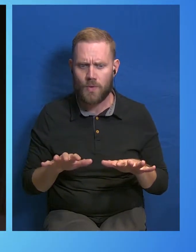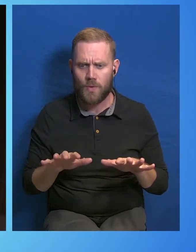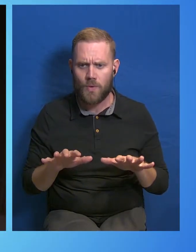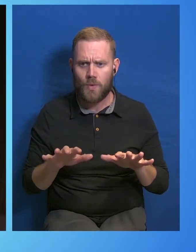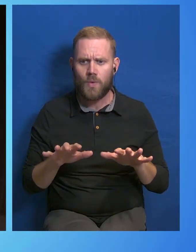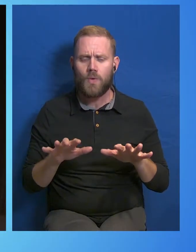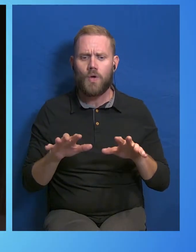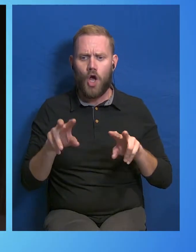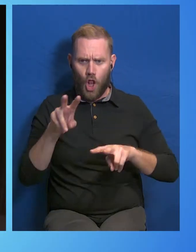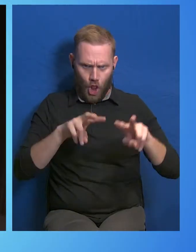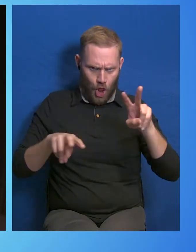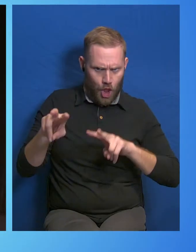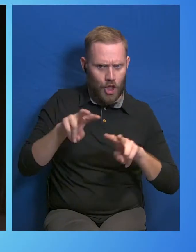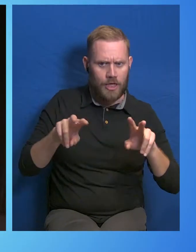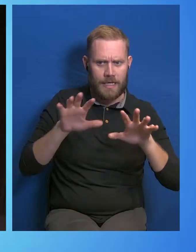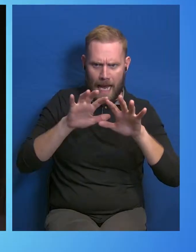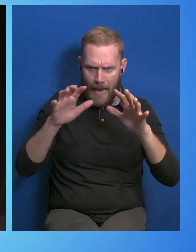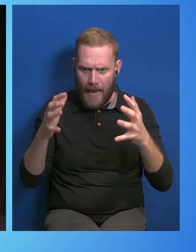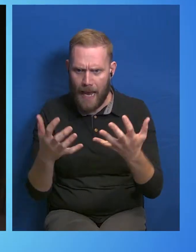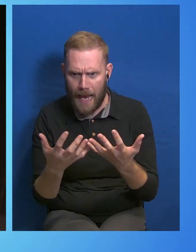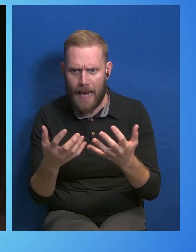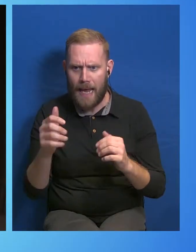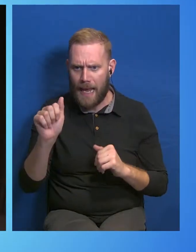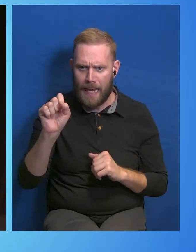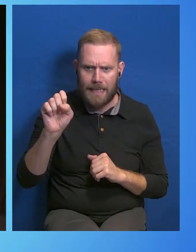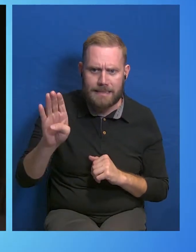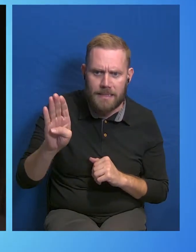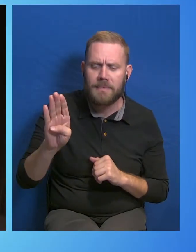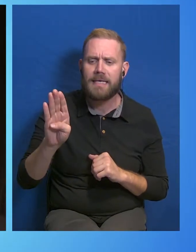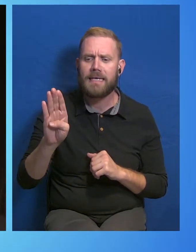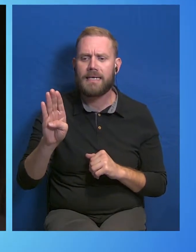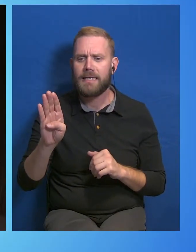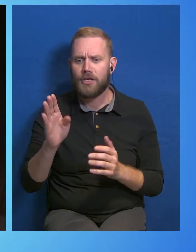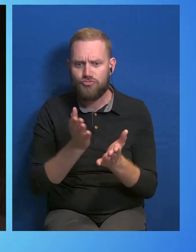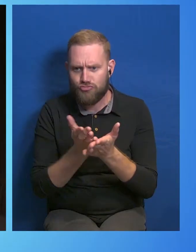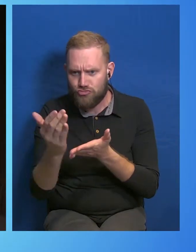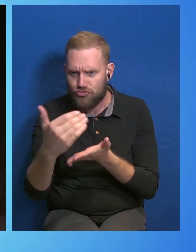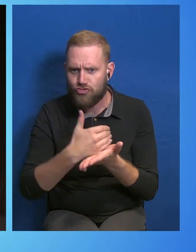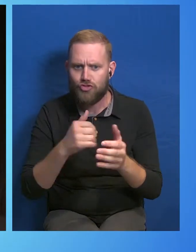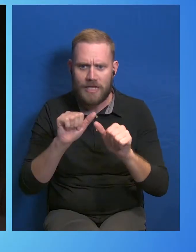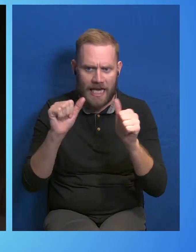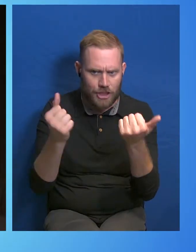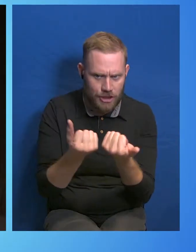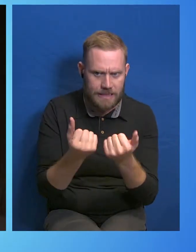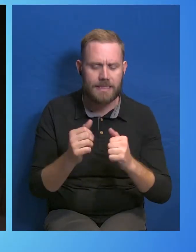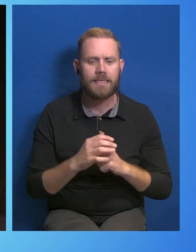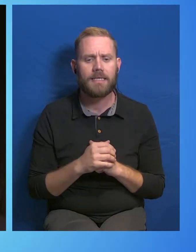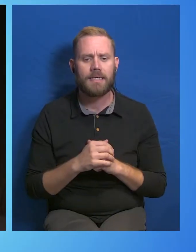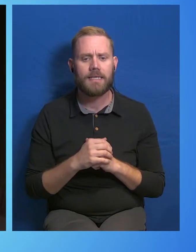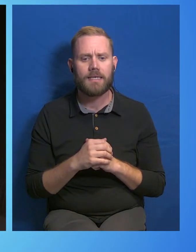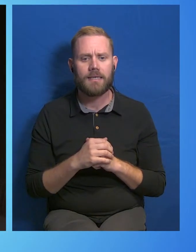look at ASDB as a whole, as an agency,